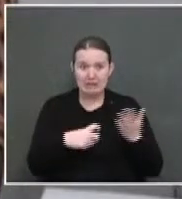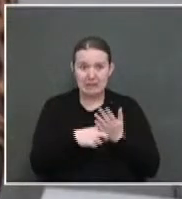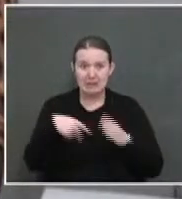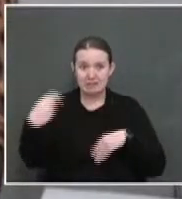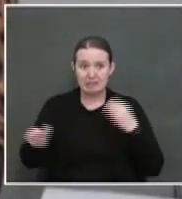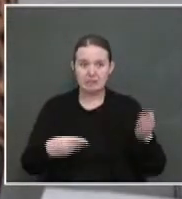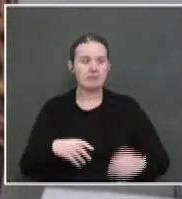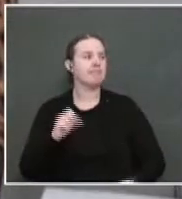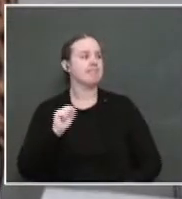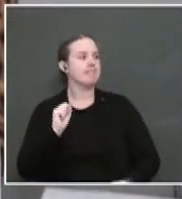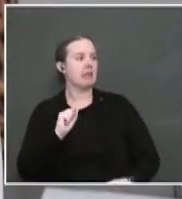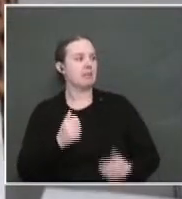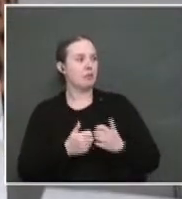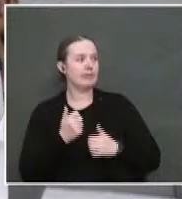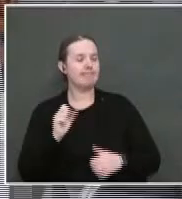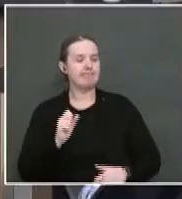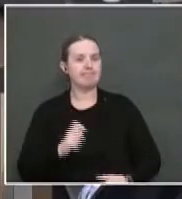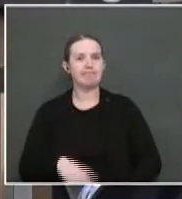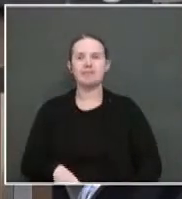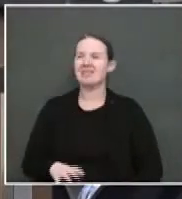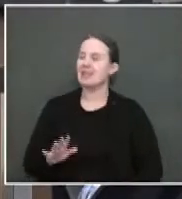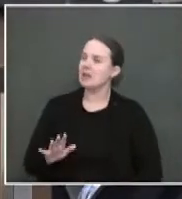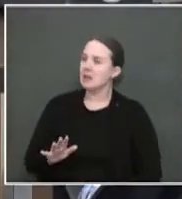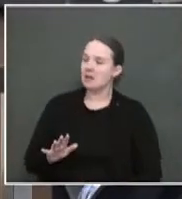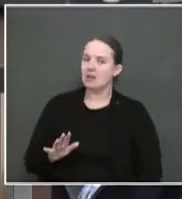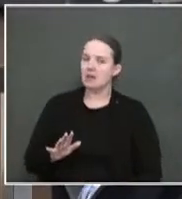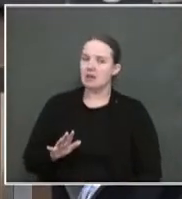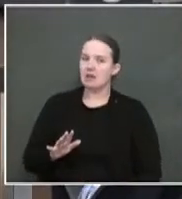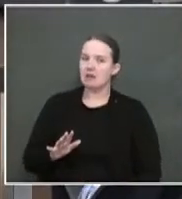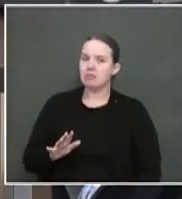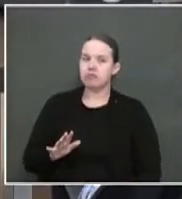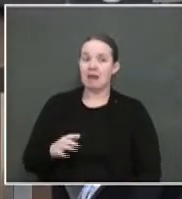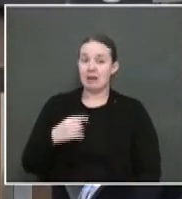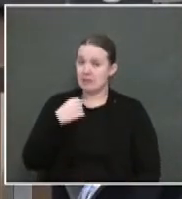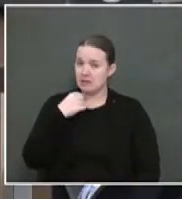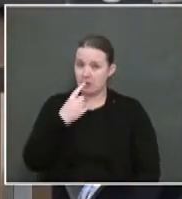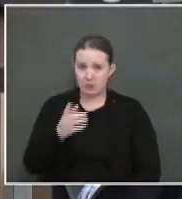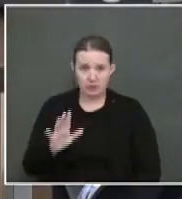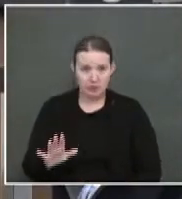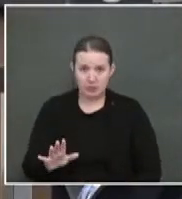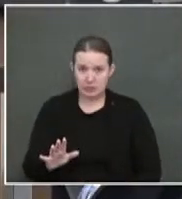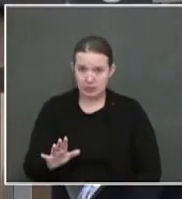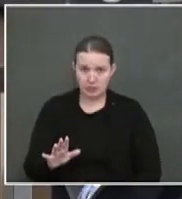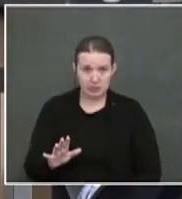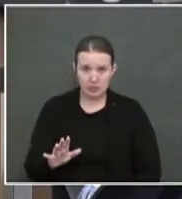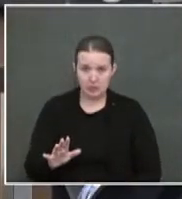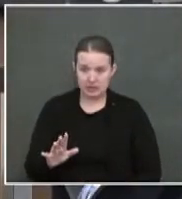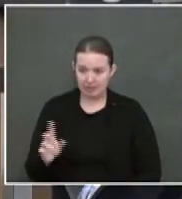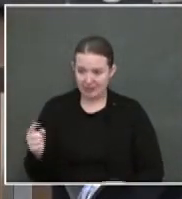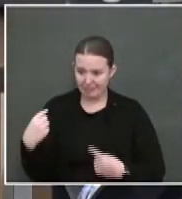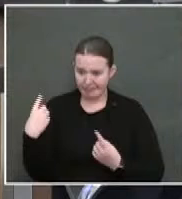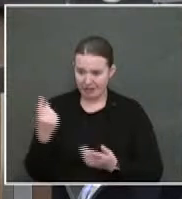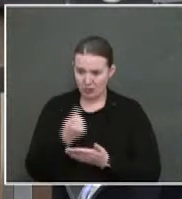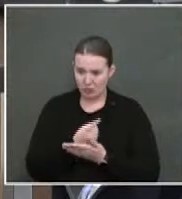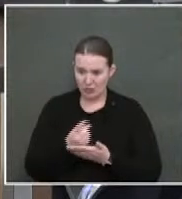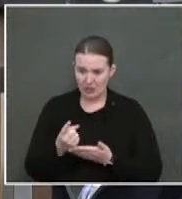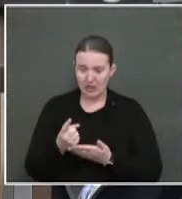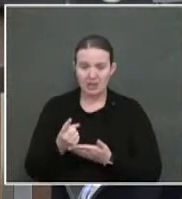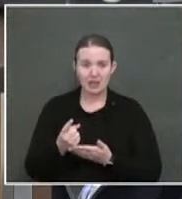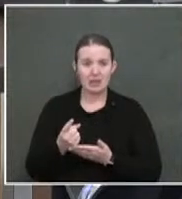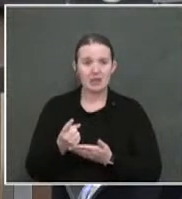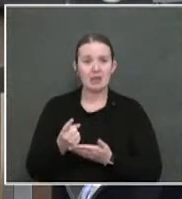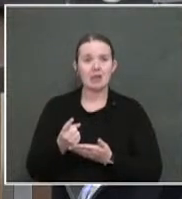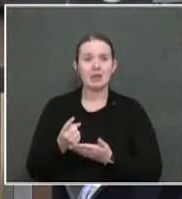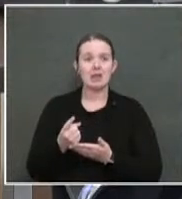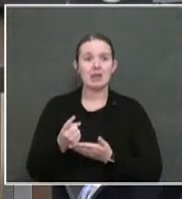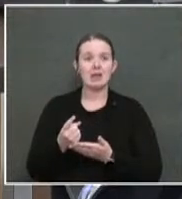Yes, primarily, yes. All right. So I'll tell you that just in the last week, we've gotten